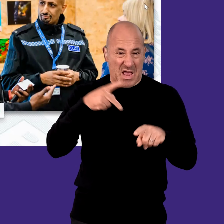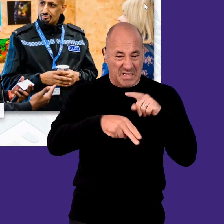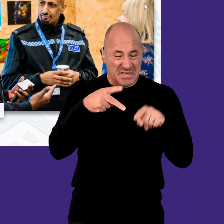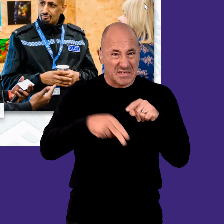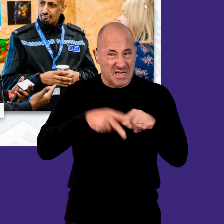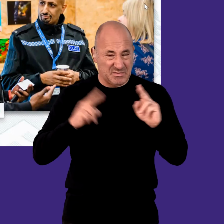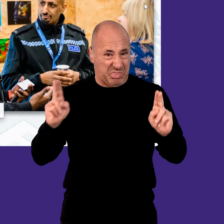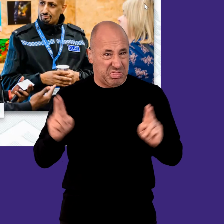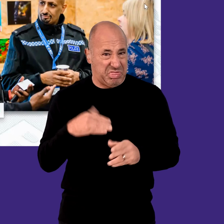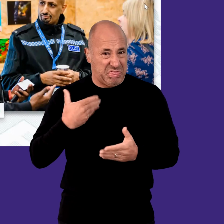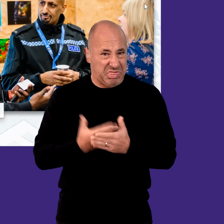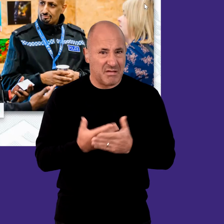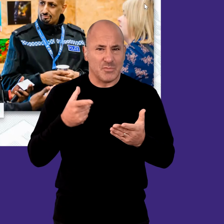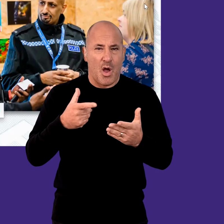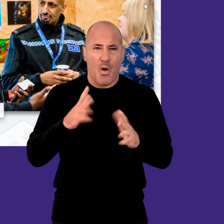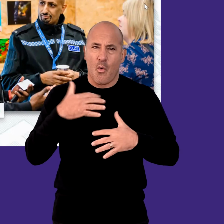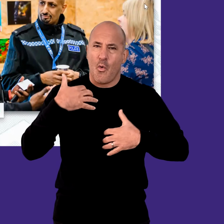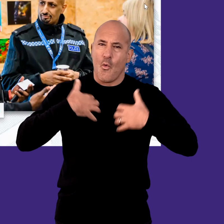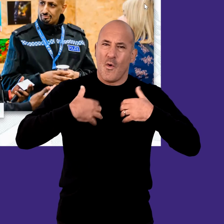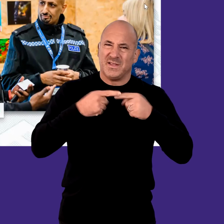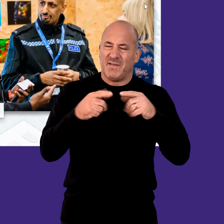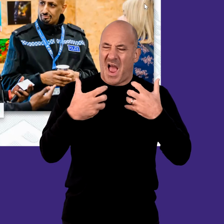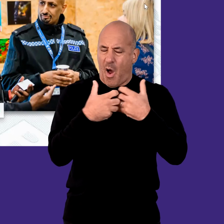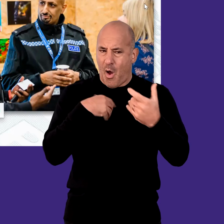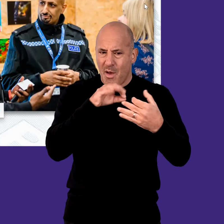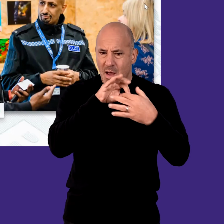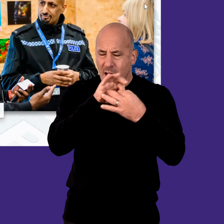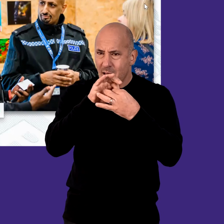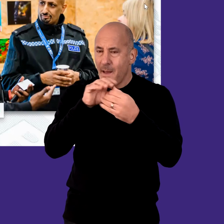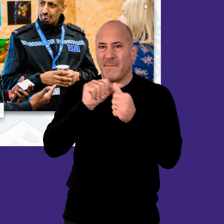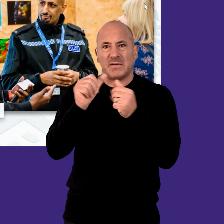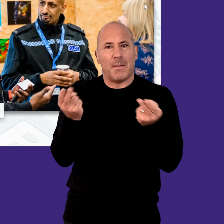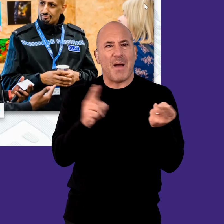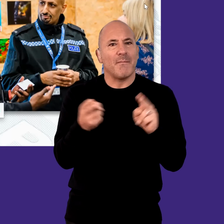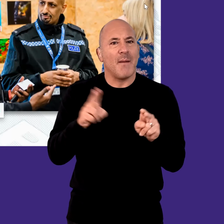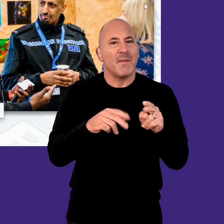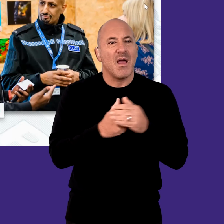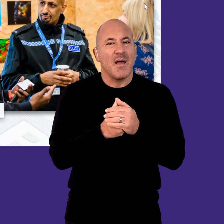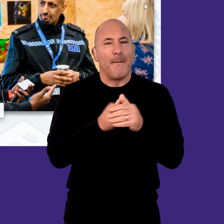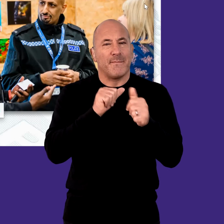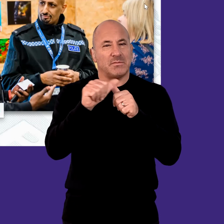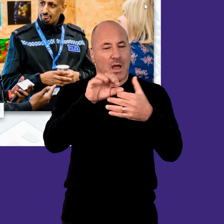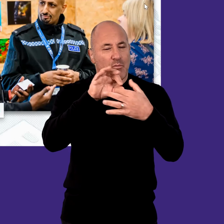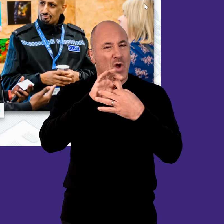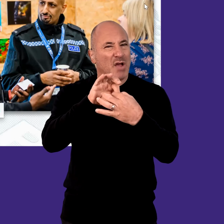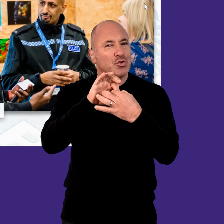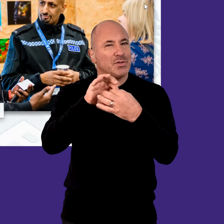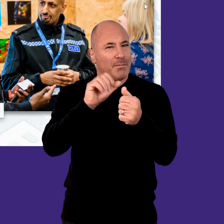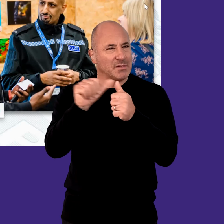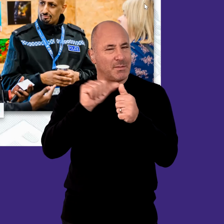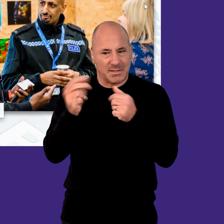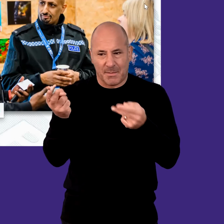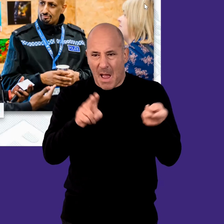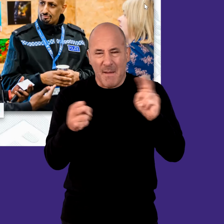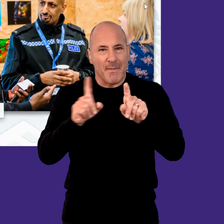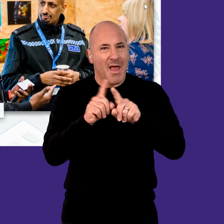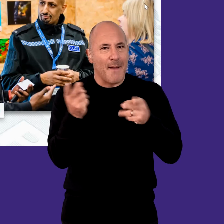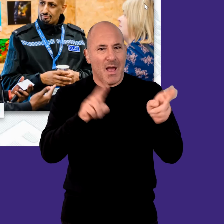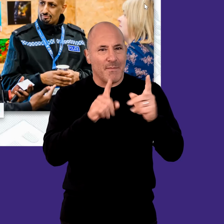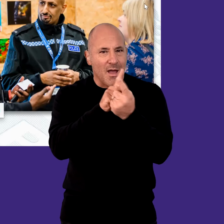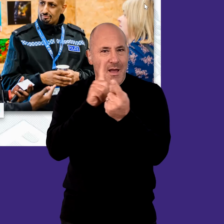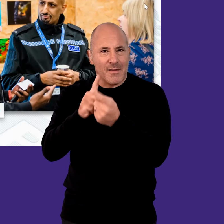eroded because of austerity. So this introduced a really interesting and different way to try and rebuild that and build